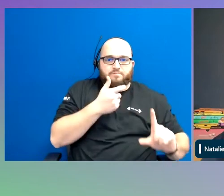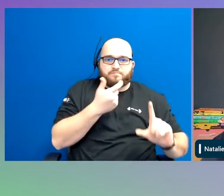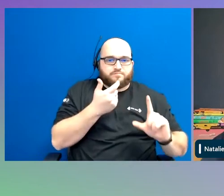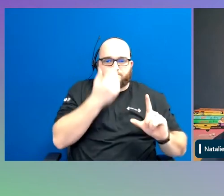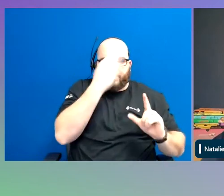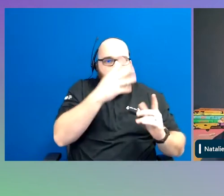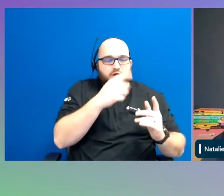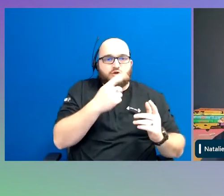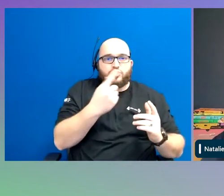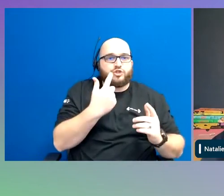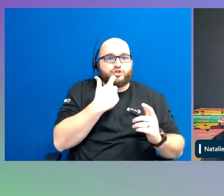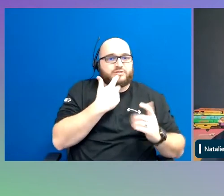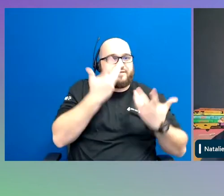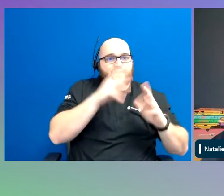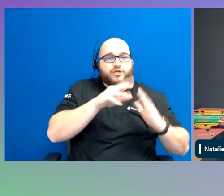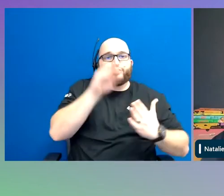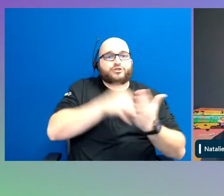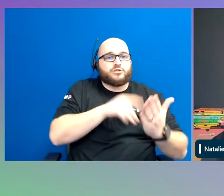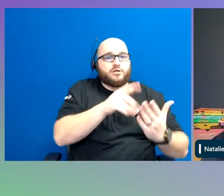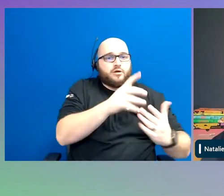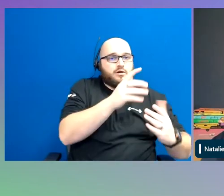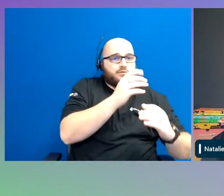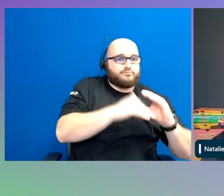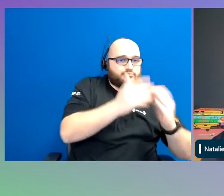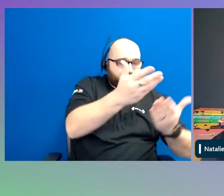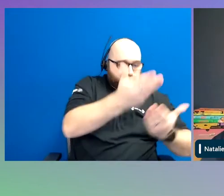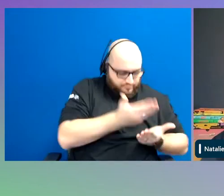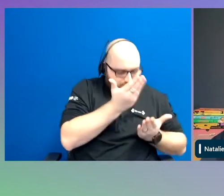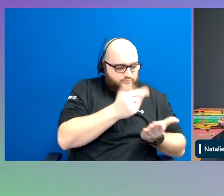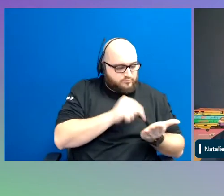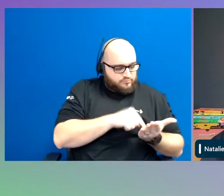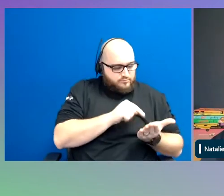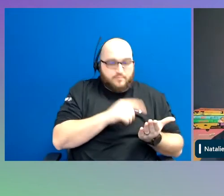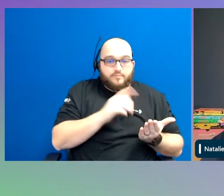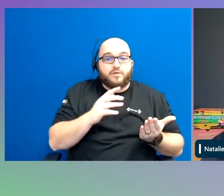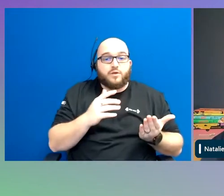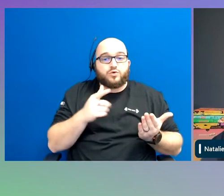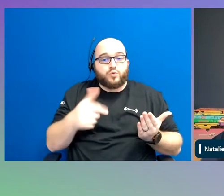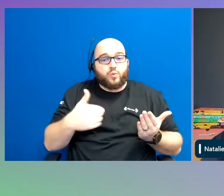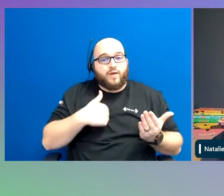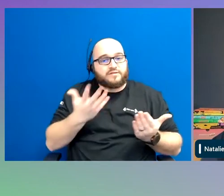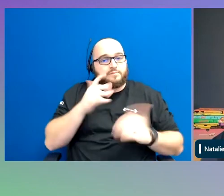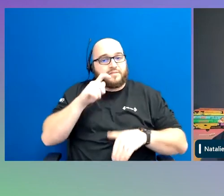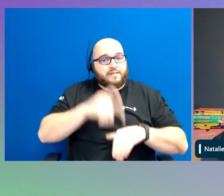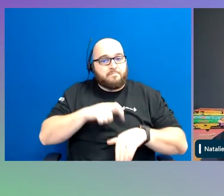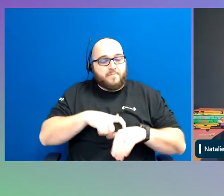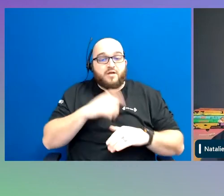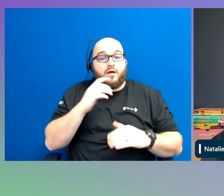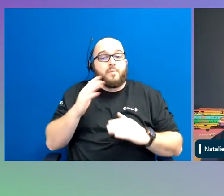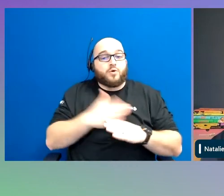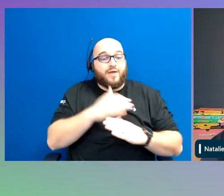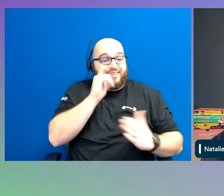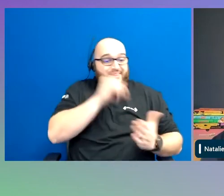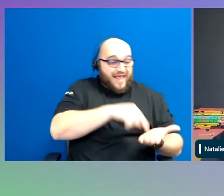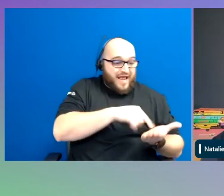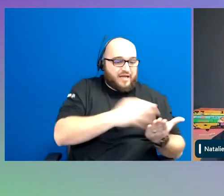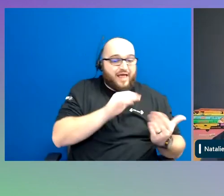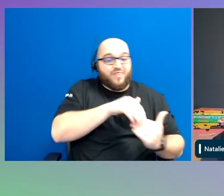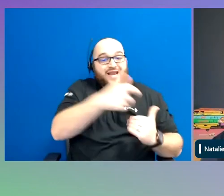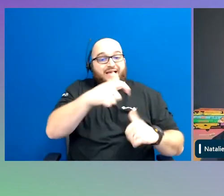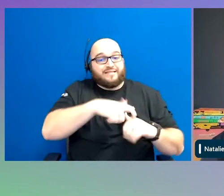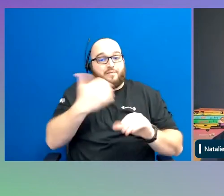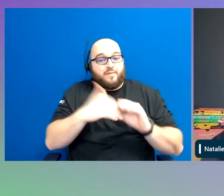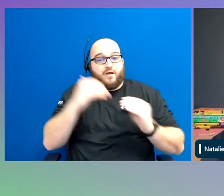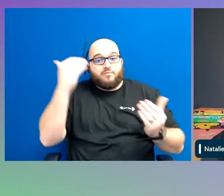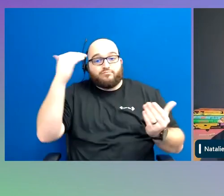between the next time you're given emails like that. And one of the things that we are very aware of is when was the